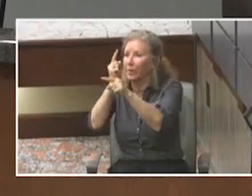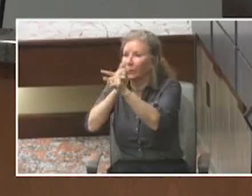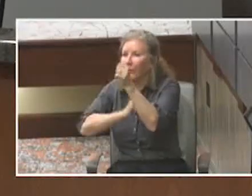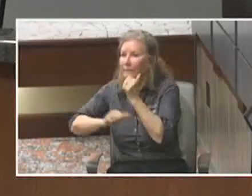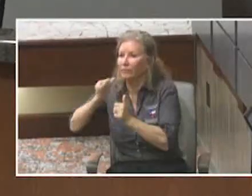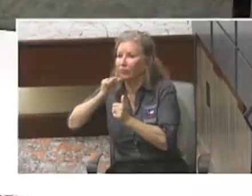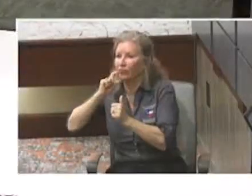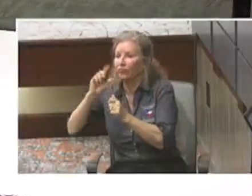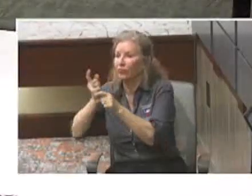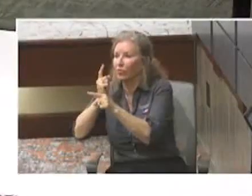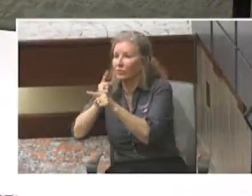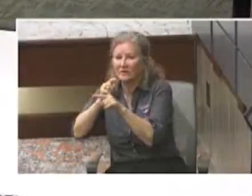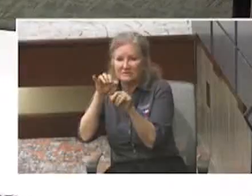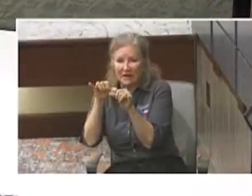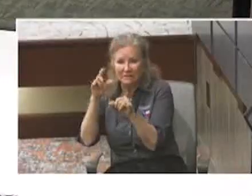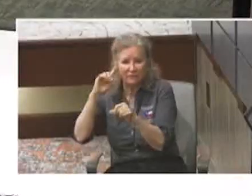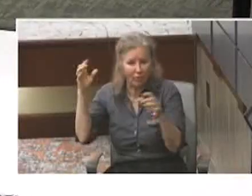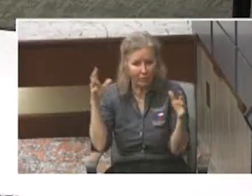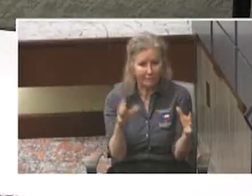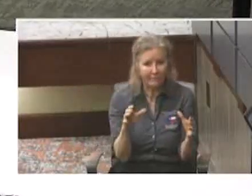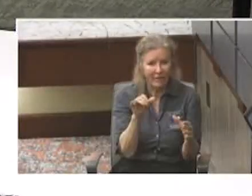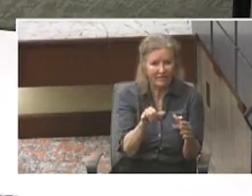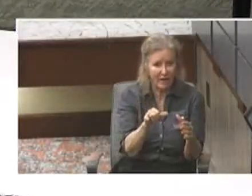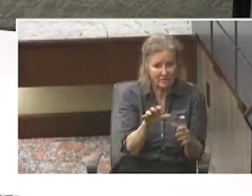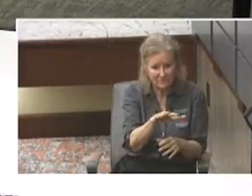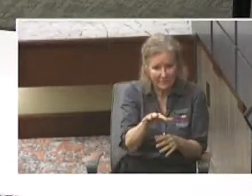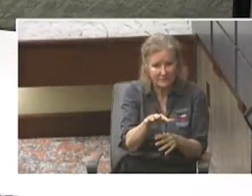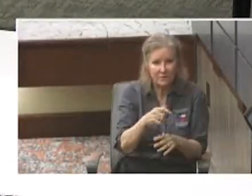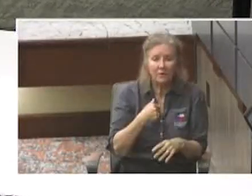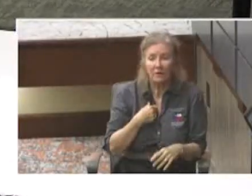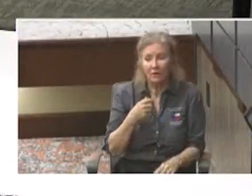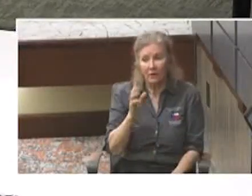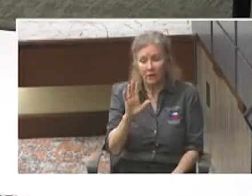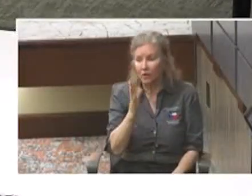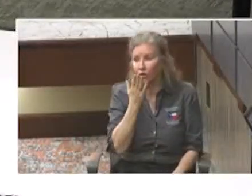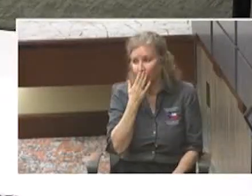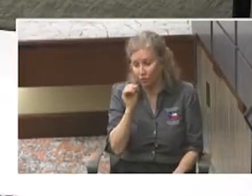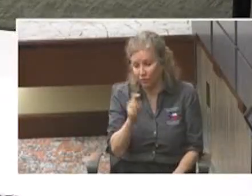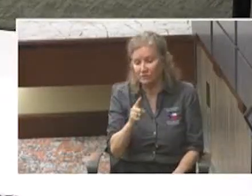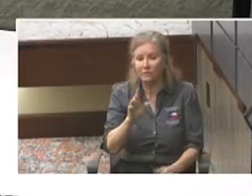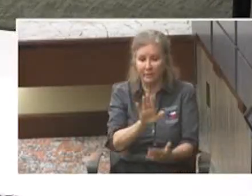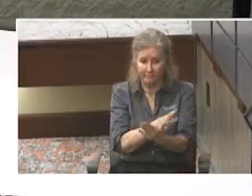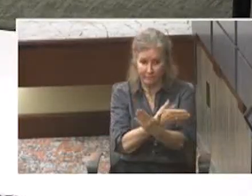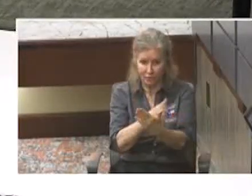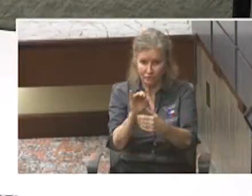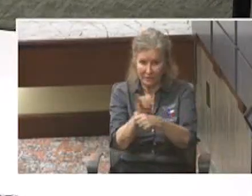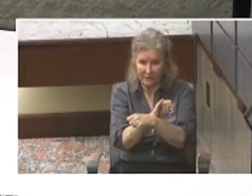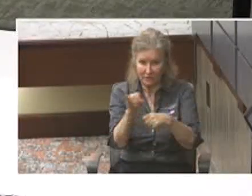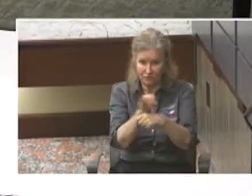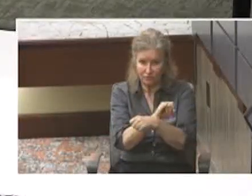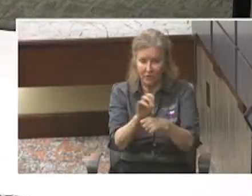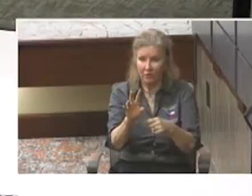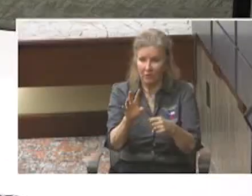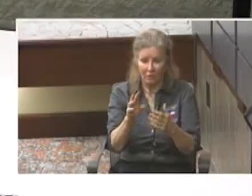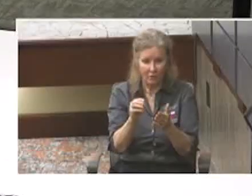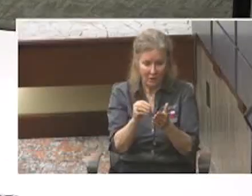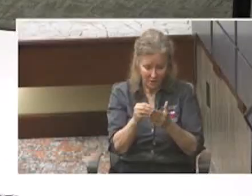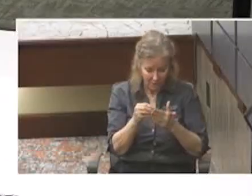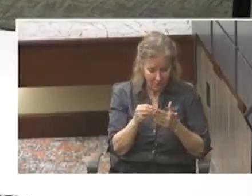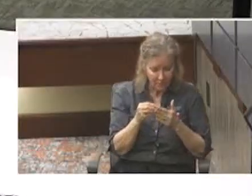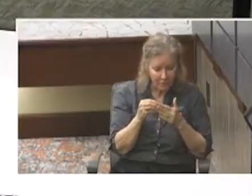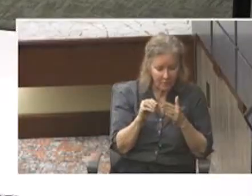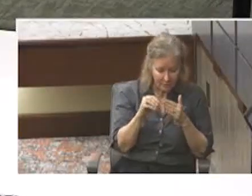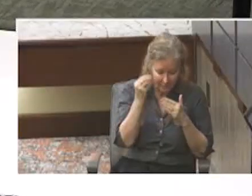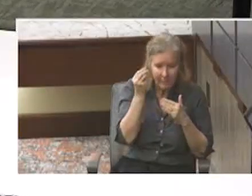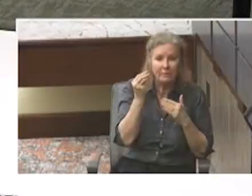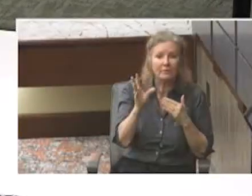good question, and I will tell you the music industry is very expensive right now. Yeah.